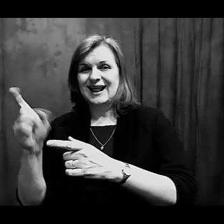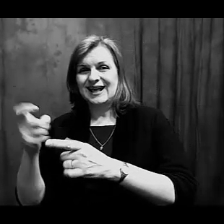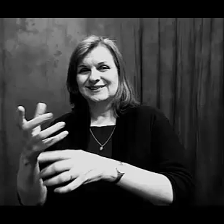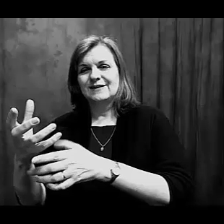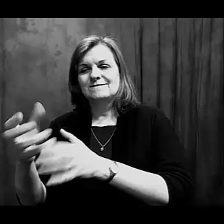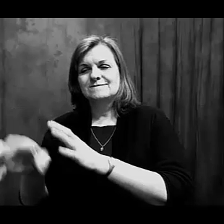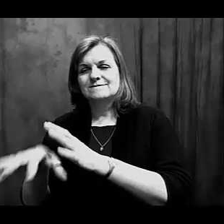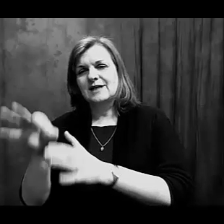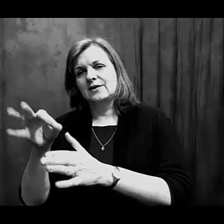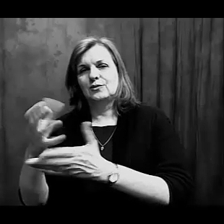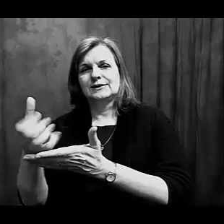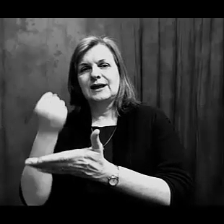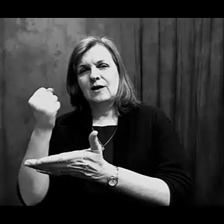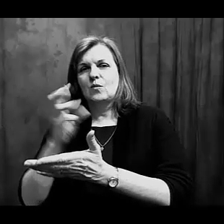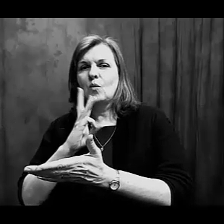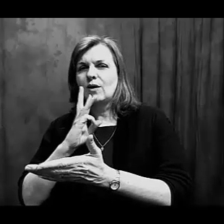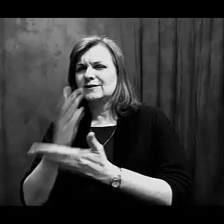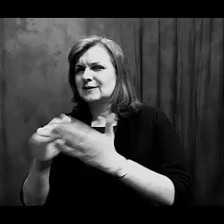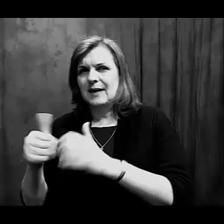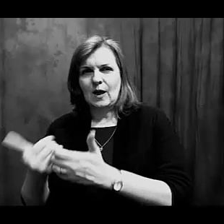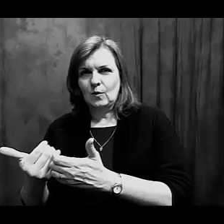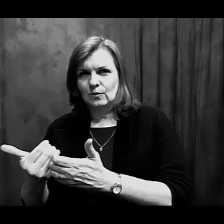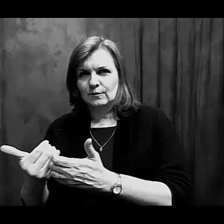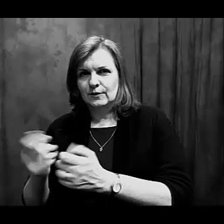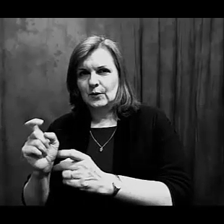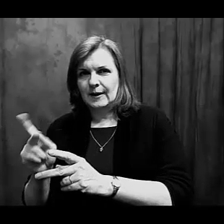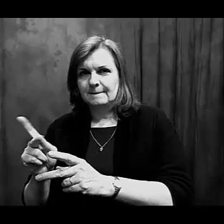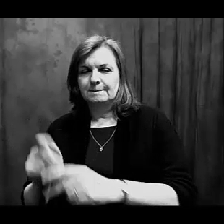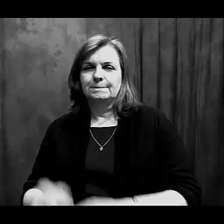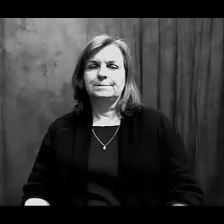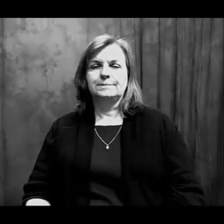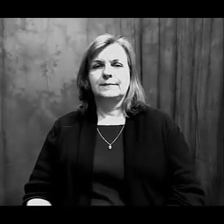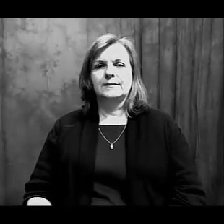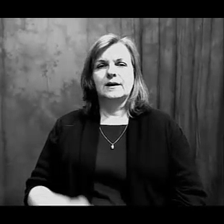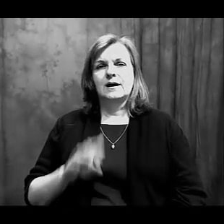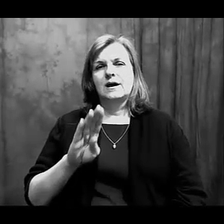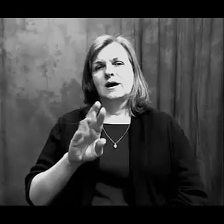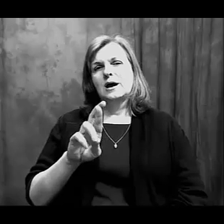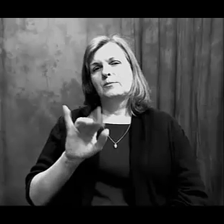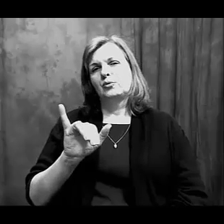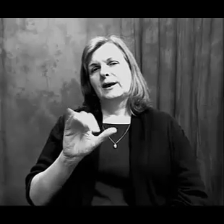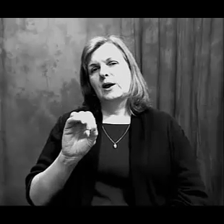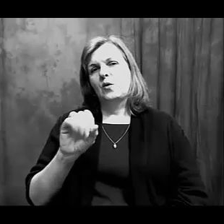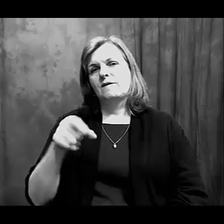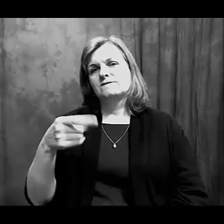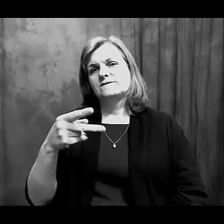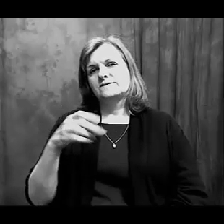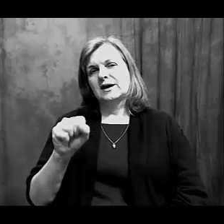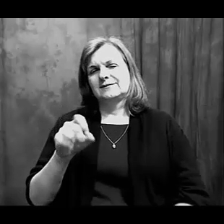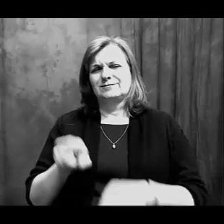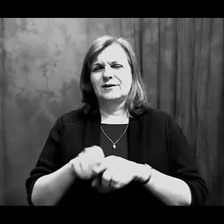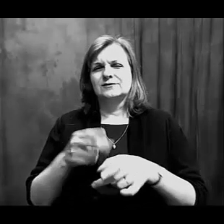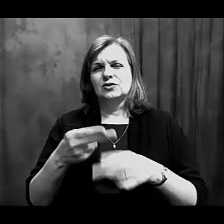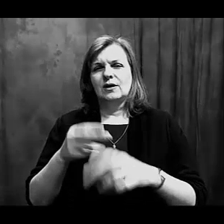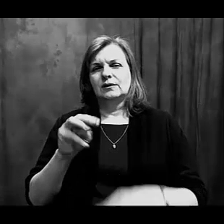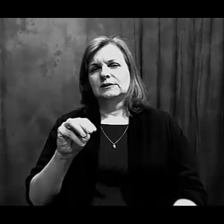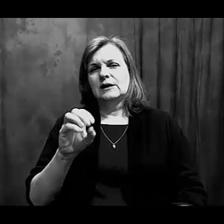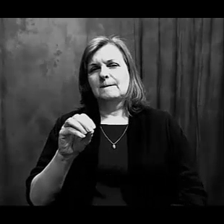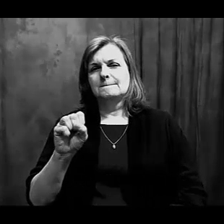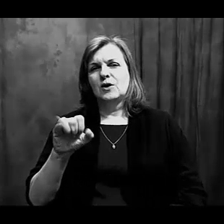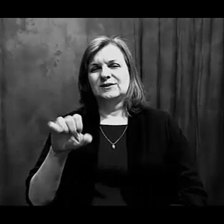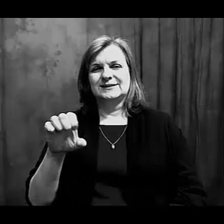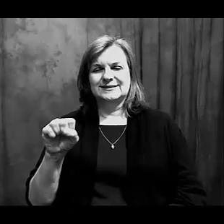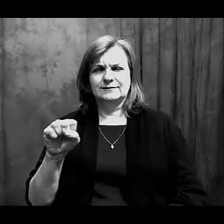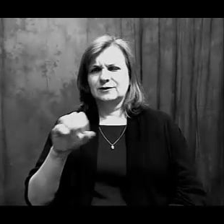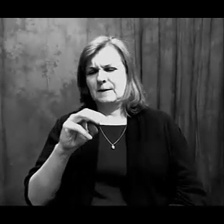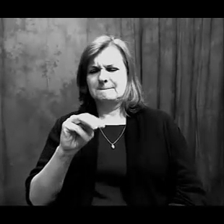to having to acquire water somehow. Okay? So bryophytes or mosses are our